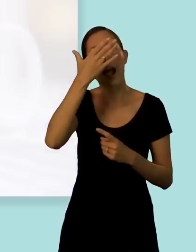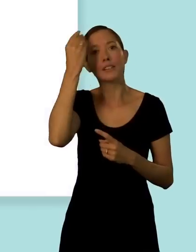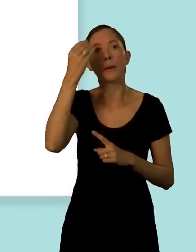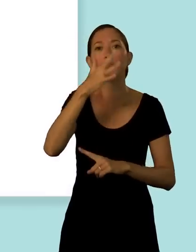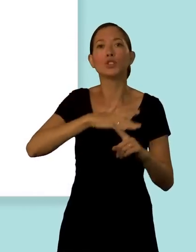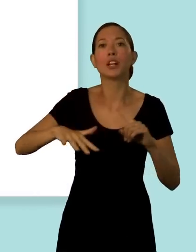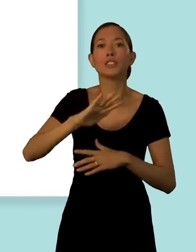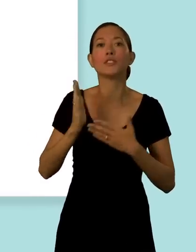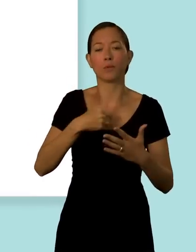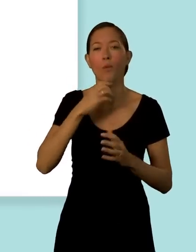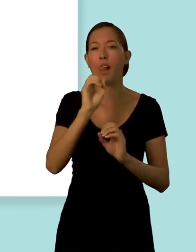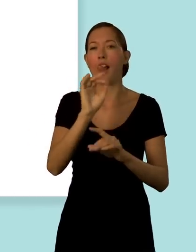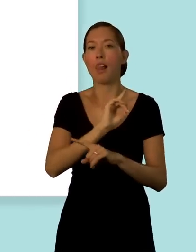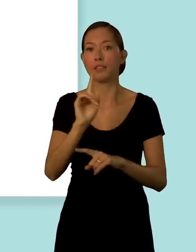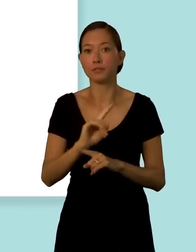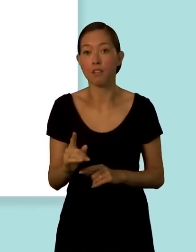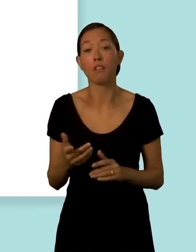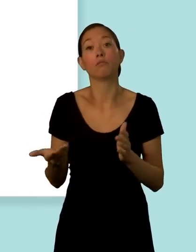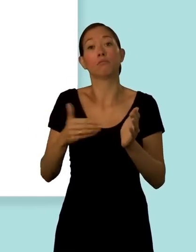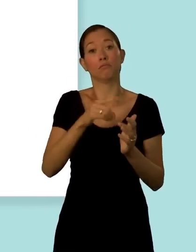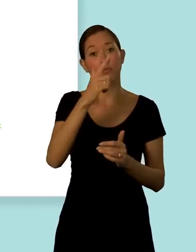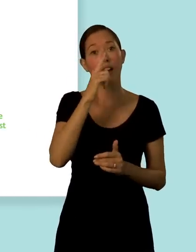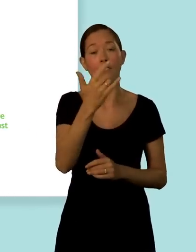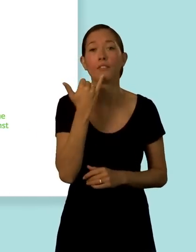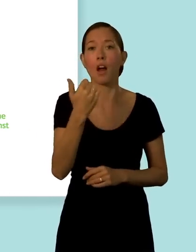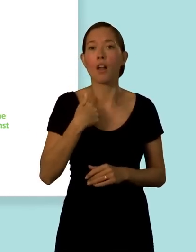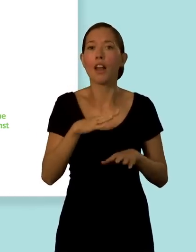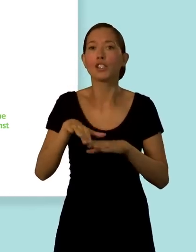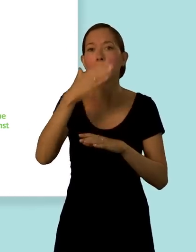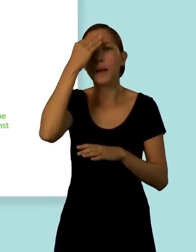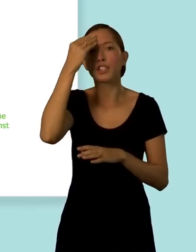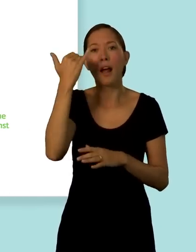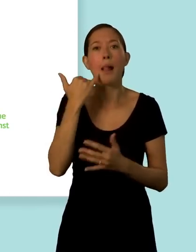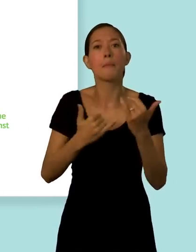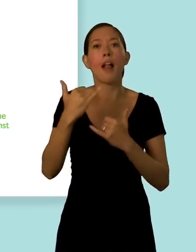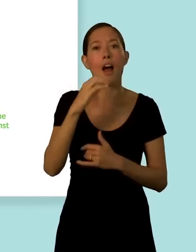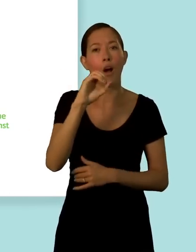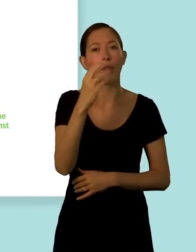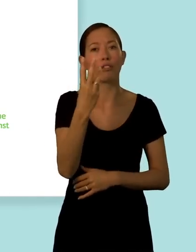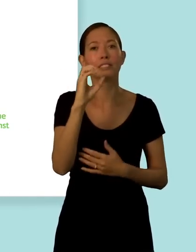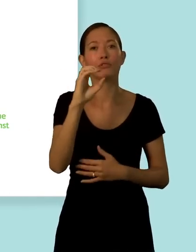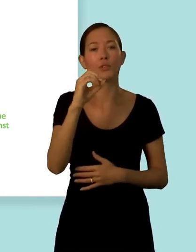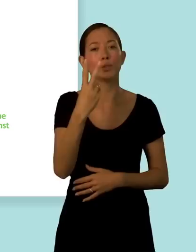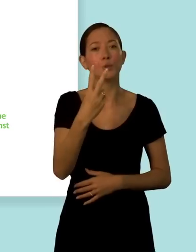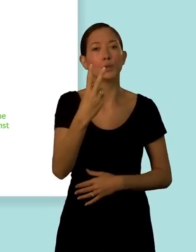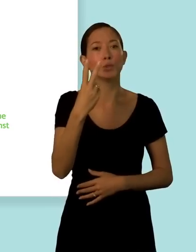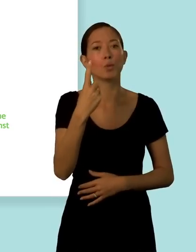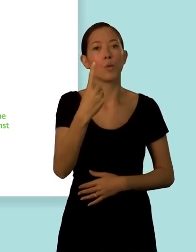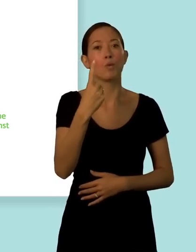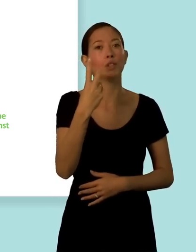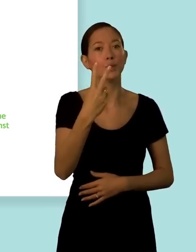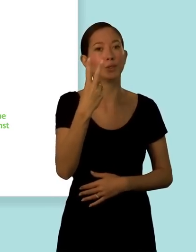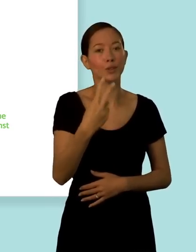guide. Alternatively, you can phone our National Dementia Helpline on 0300 222 1122.